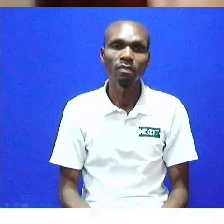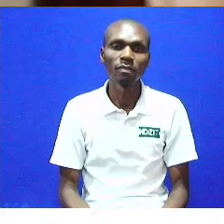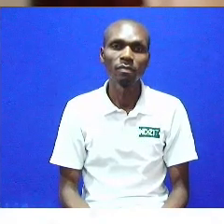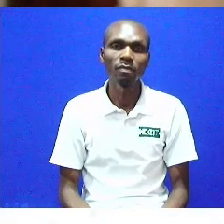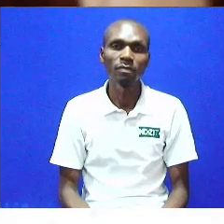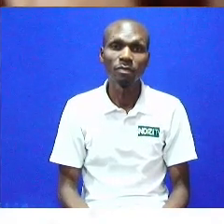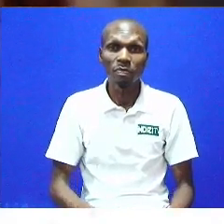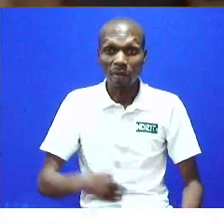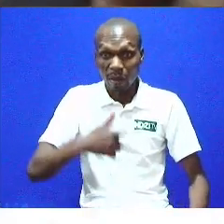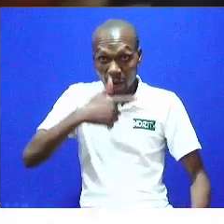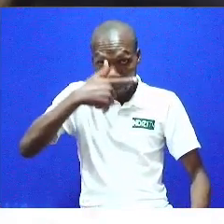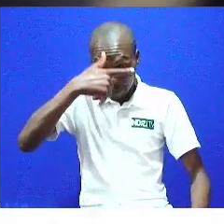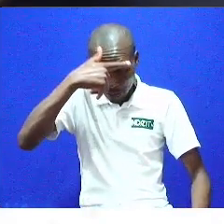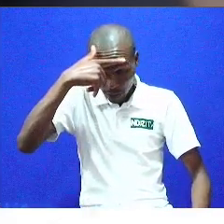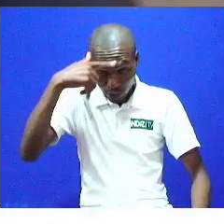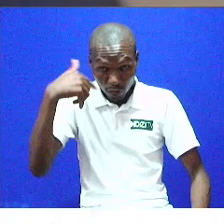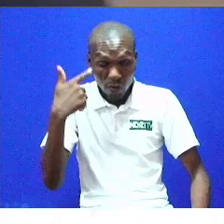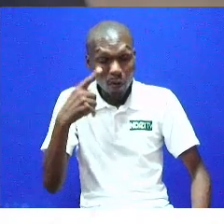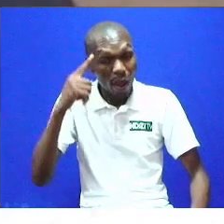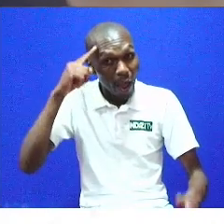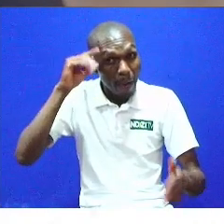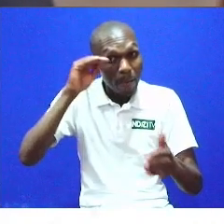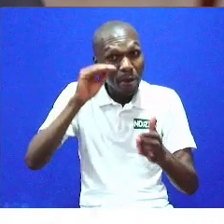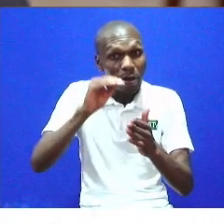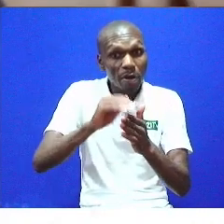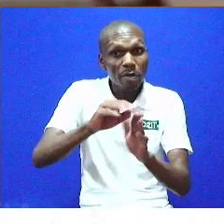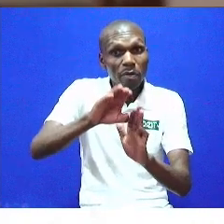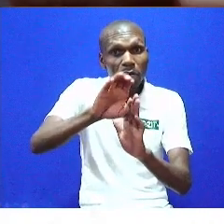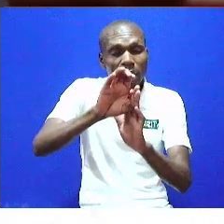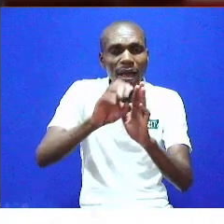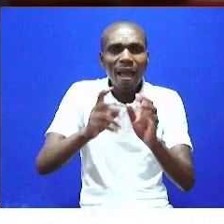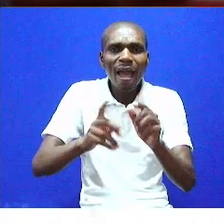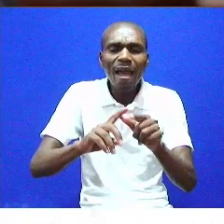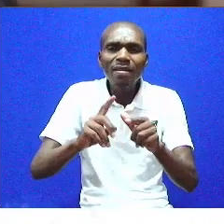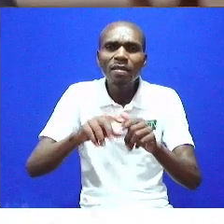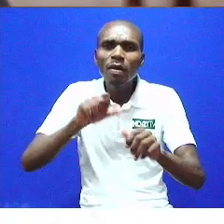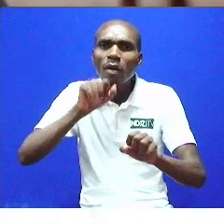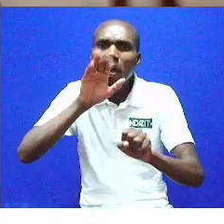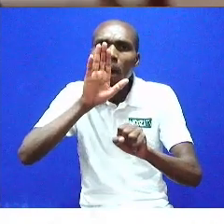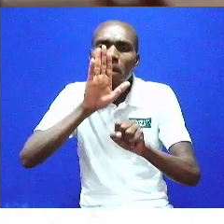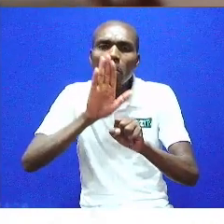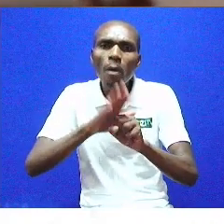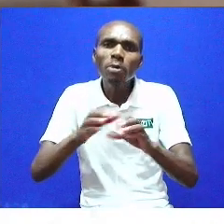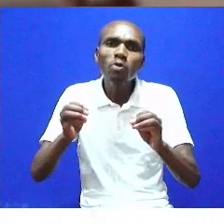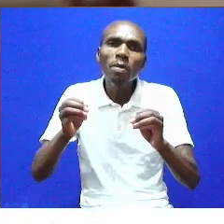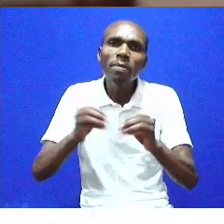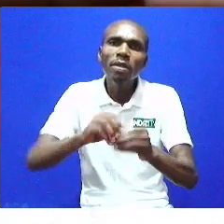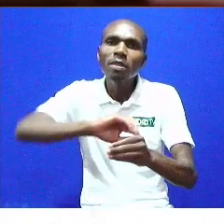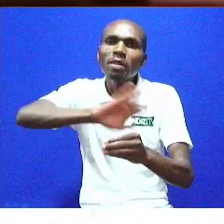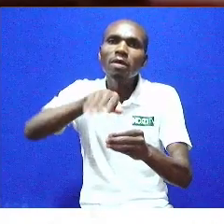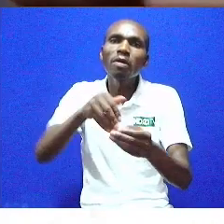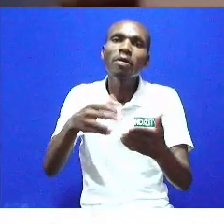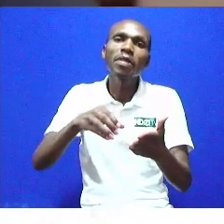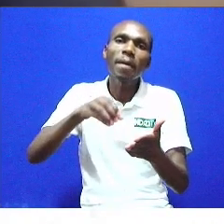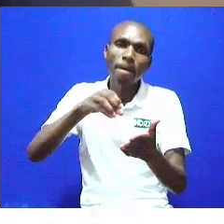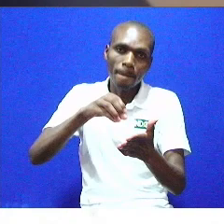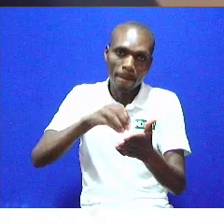Because we believe in the rule of law, we have made sure that we have obtained all the certifications.